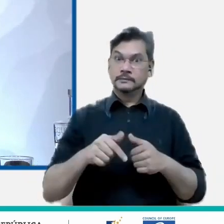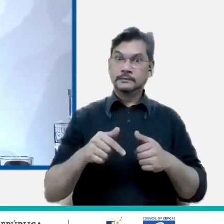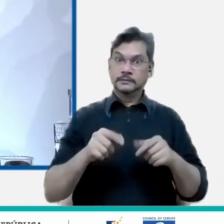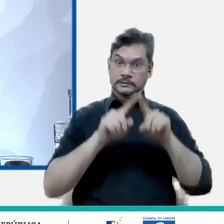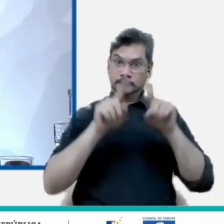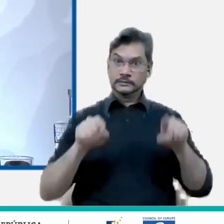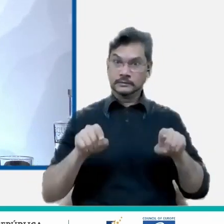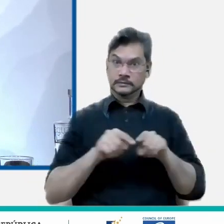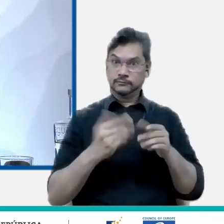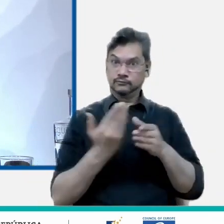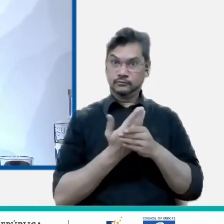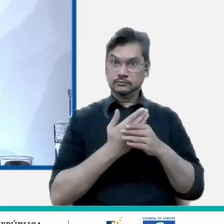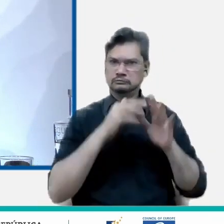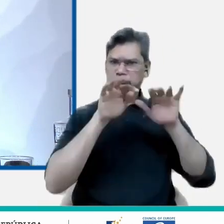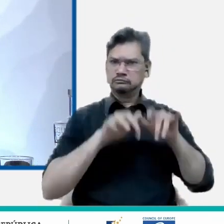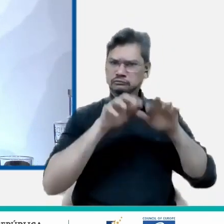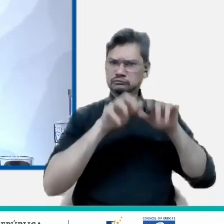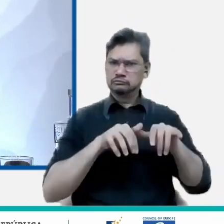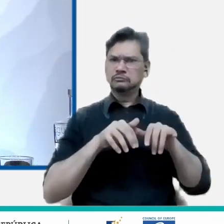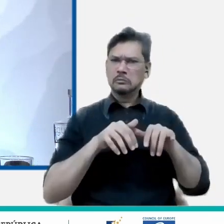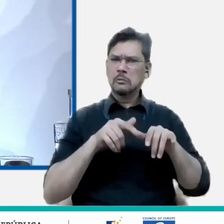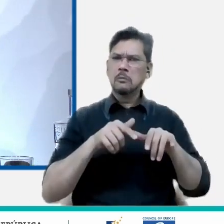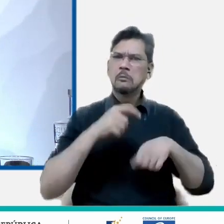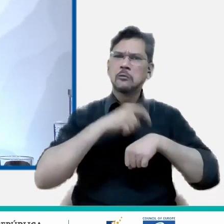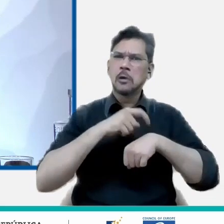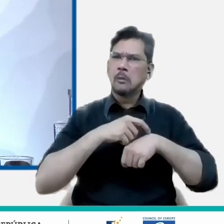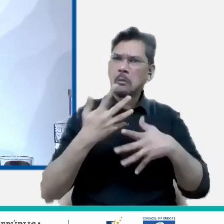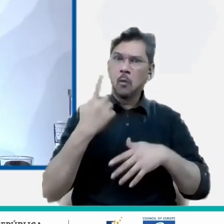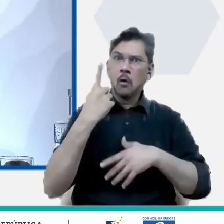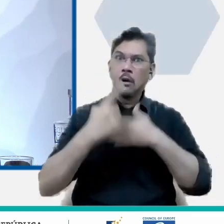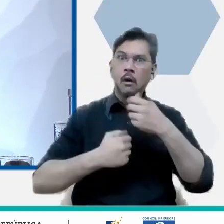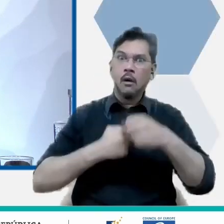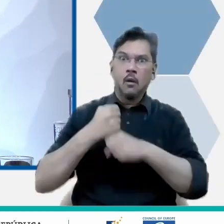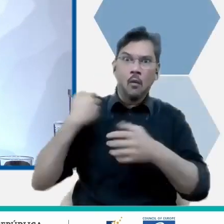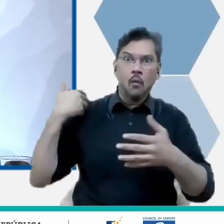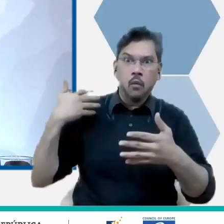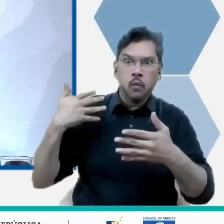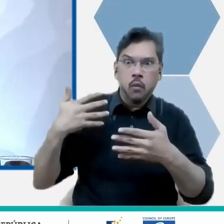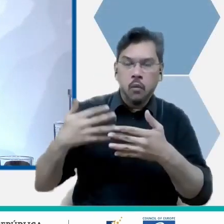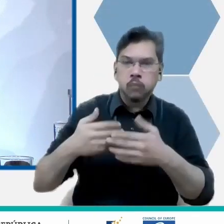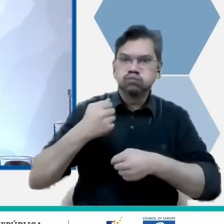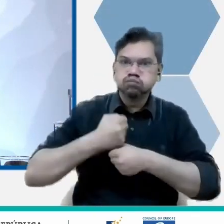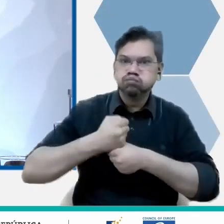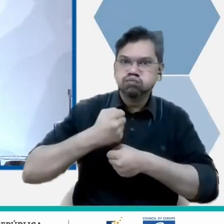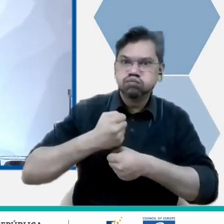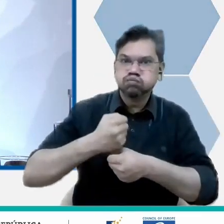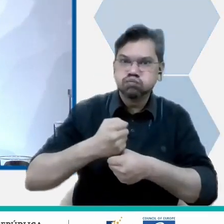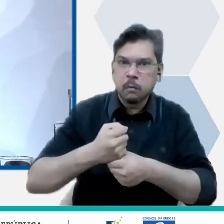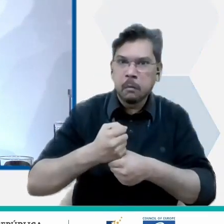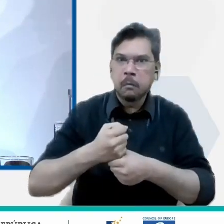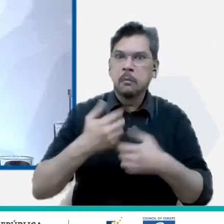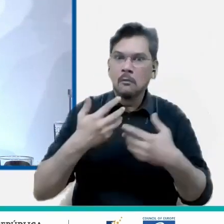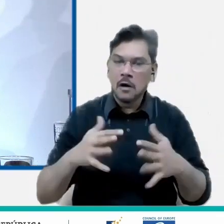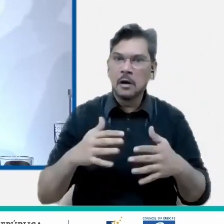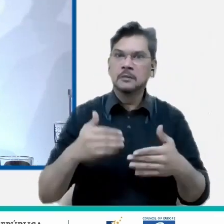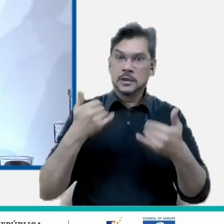discussions, and we are now in the position to take stock of some key elements of the first 5 years of the implementation of